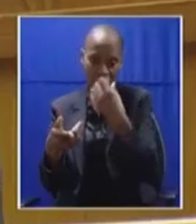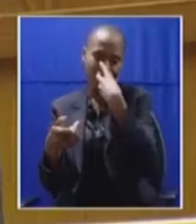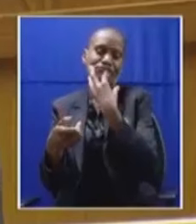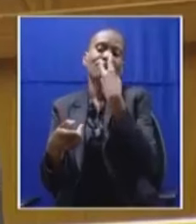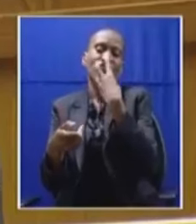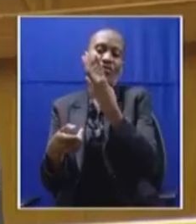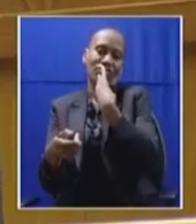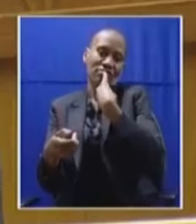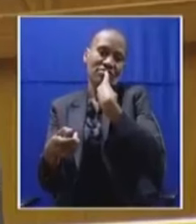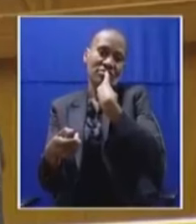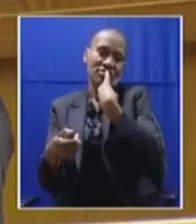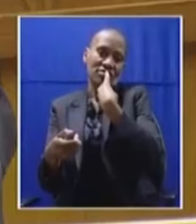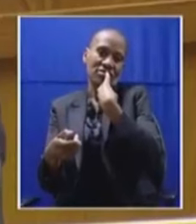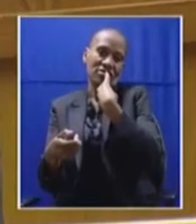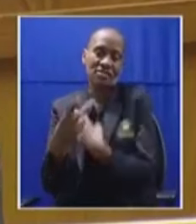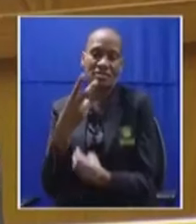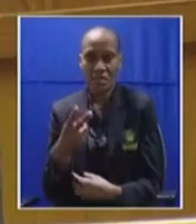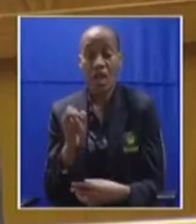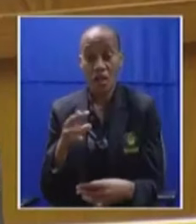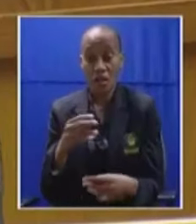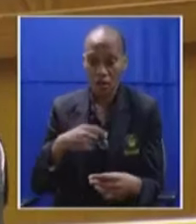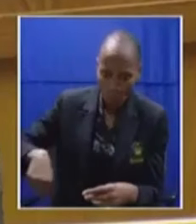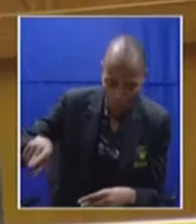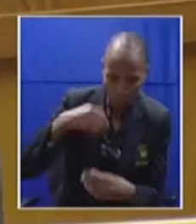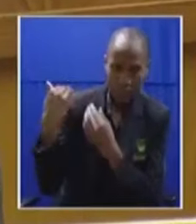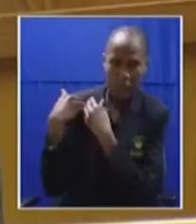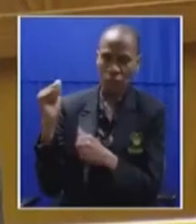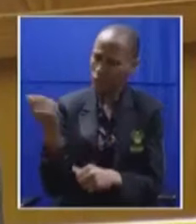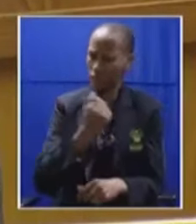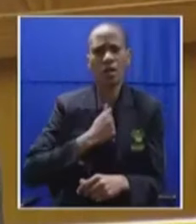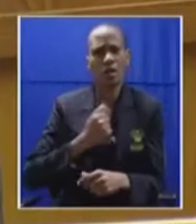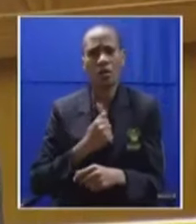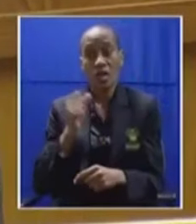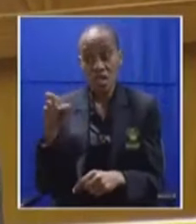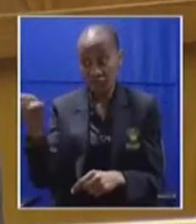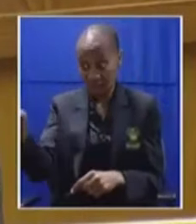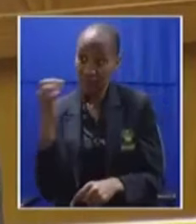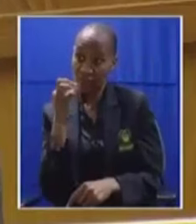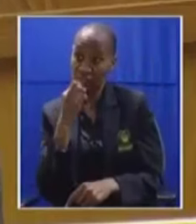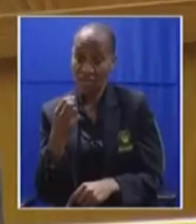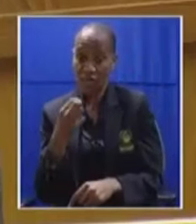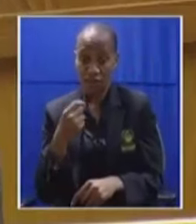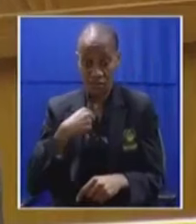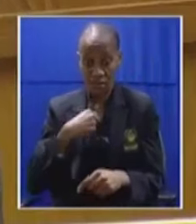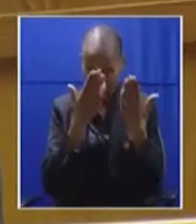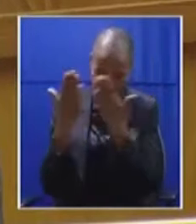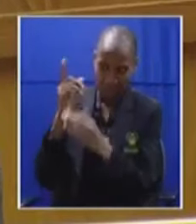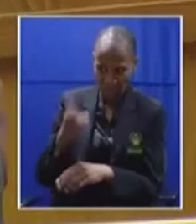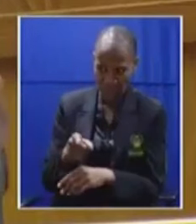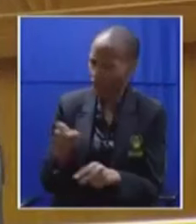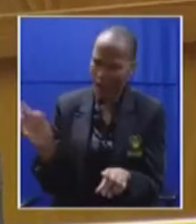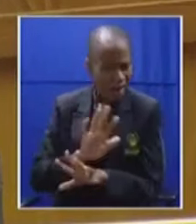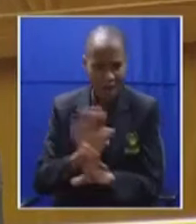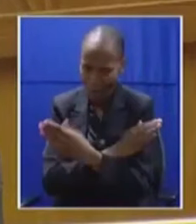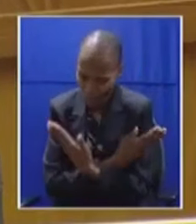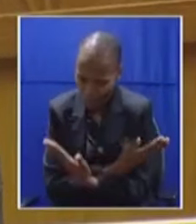be ashamed, it should be all of us ought to be ashamed that we have children